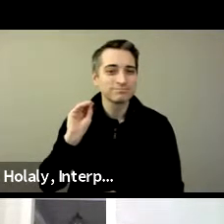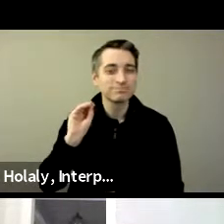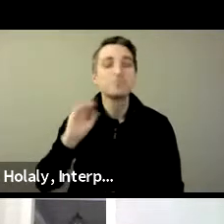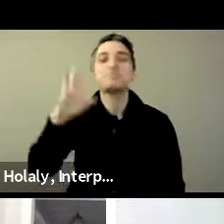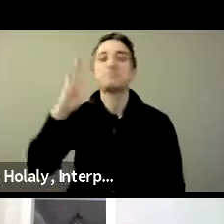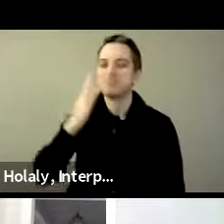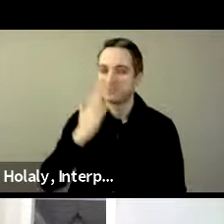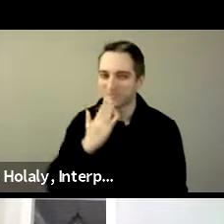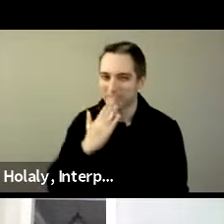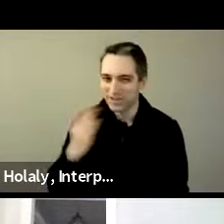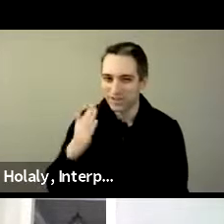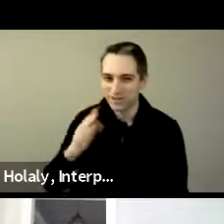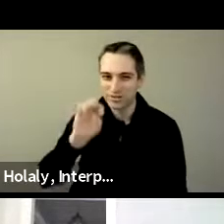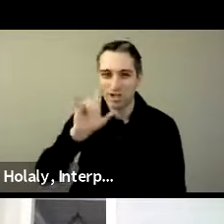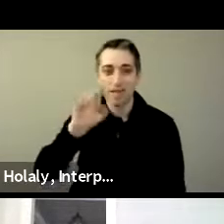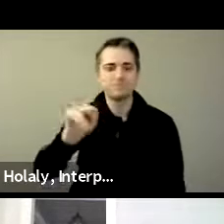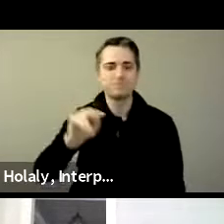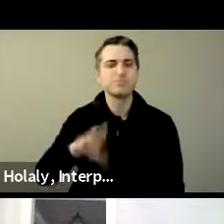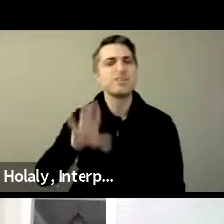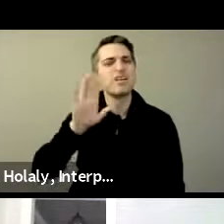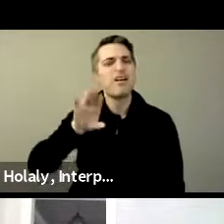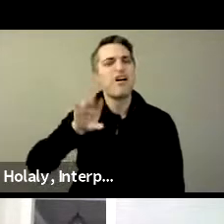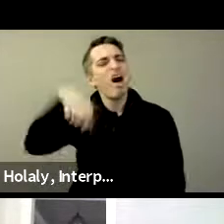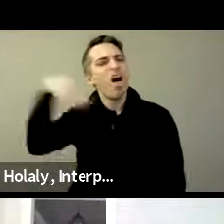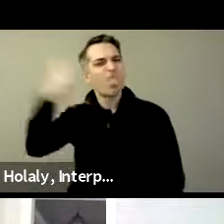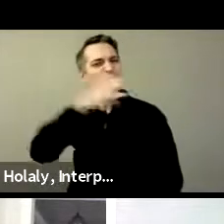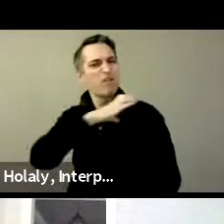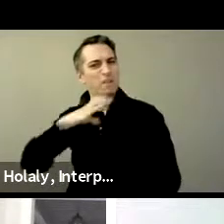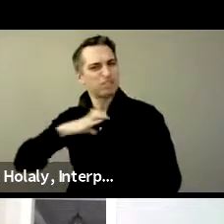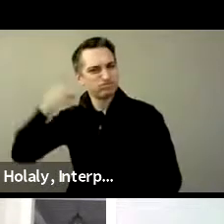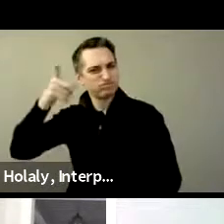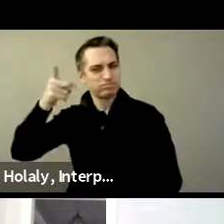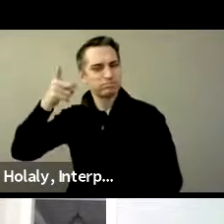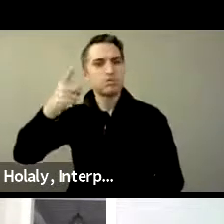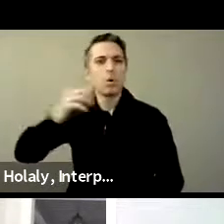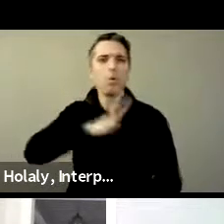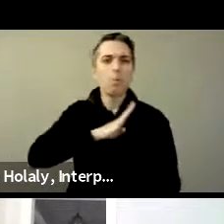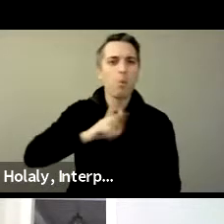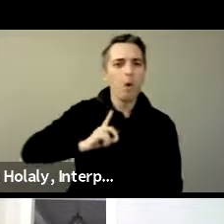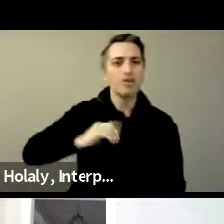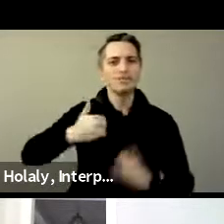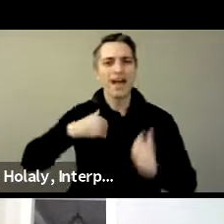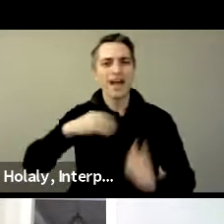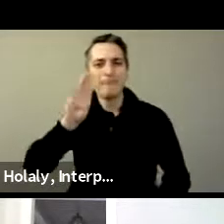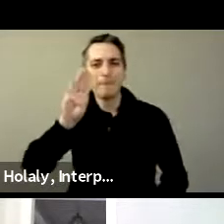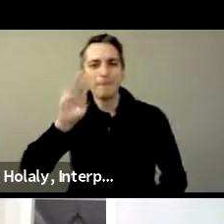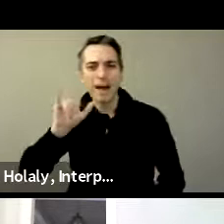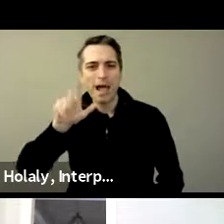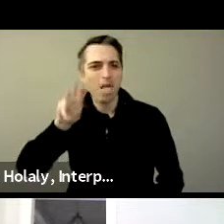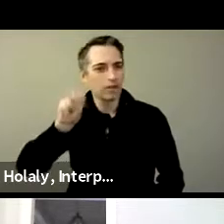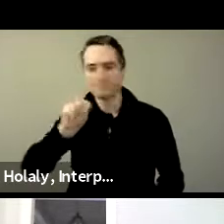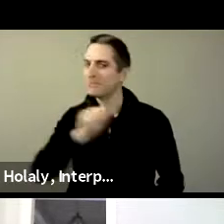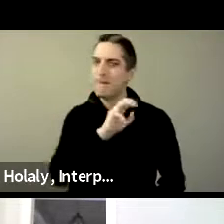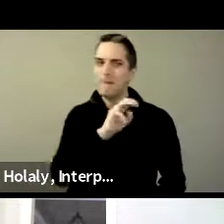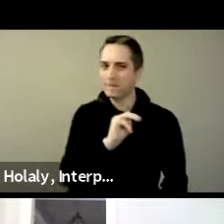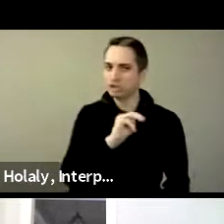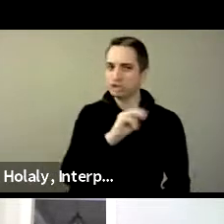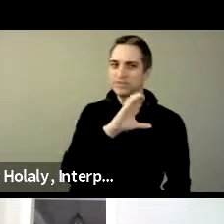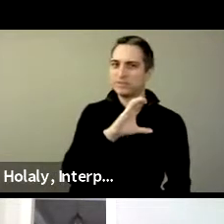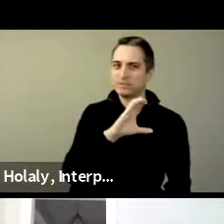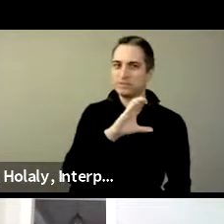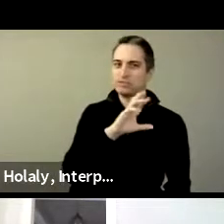Thank you. Unlike other commissions and boards that are governed by bylaws, the Michigan Civil Rights